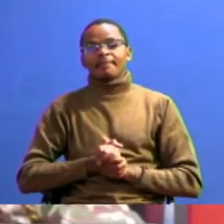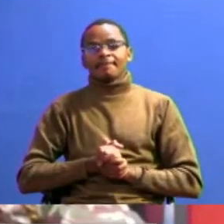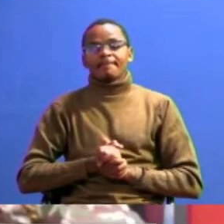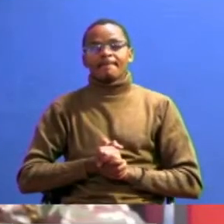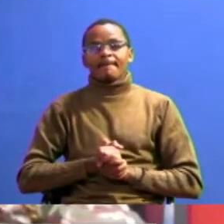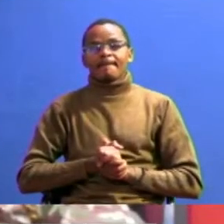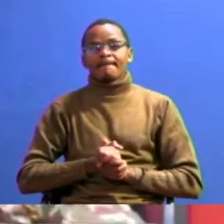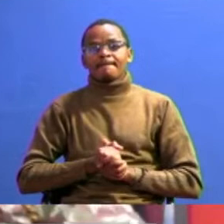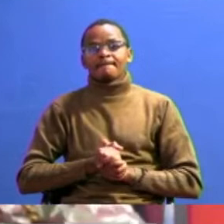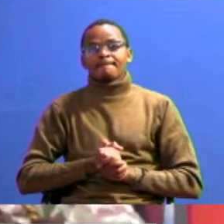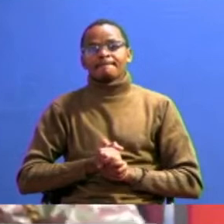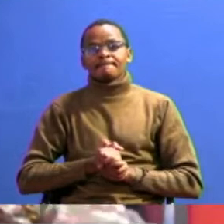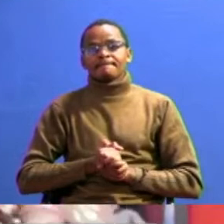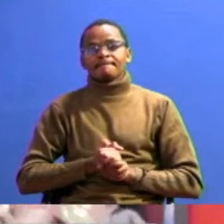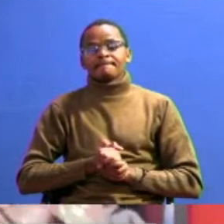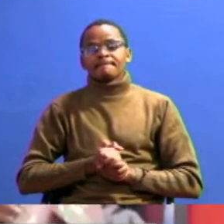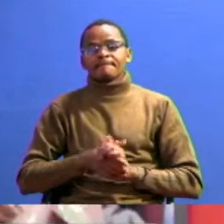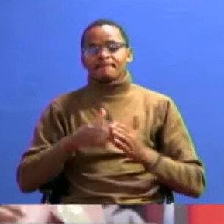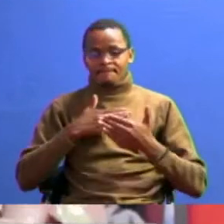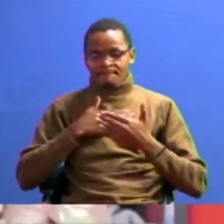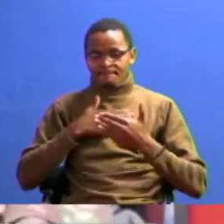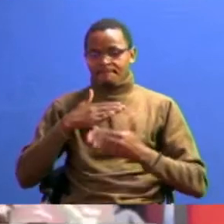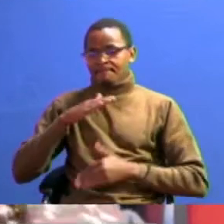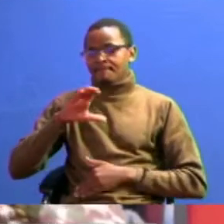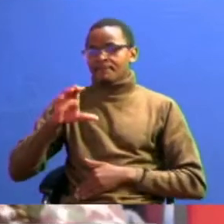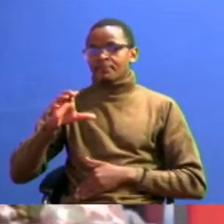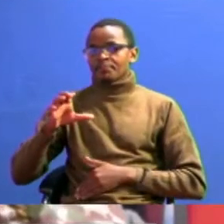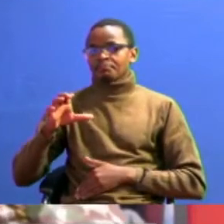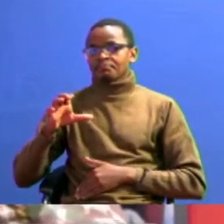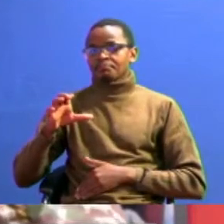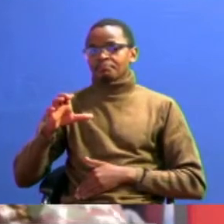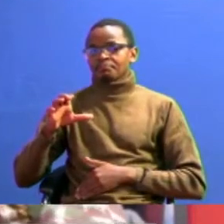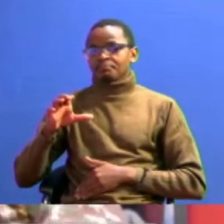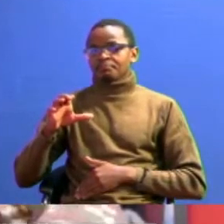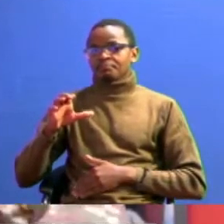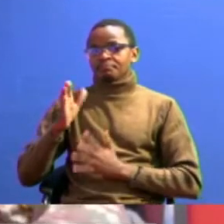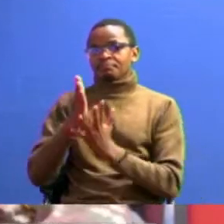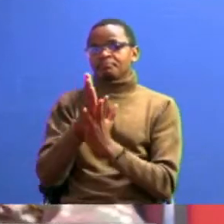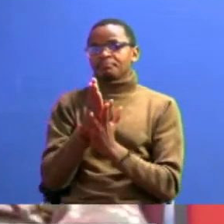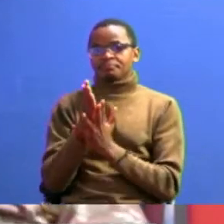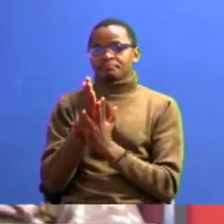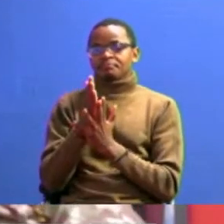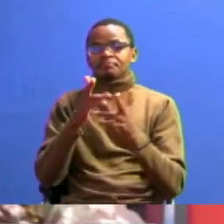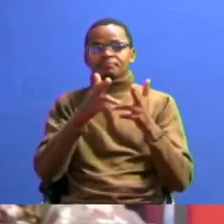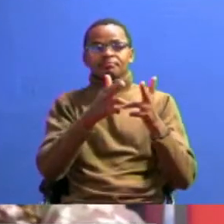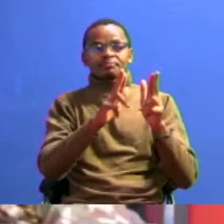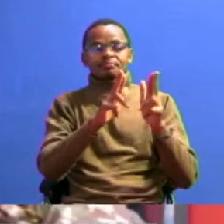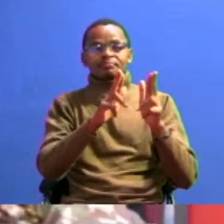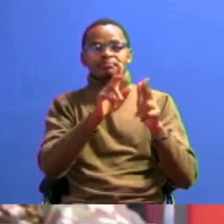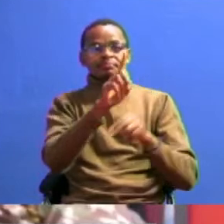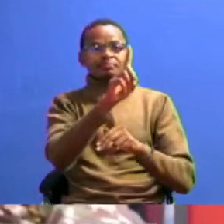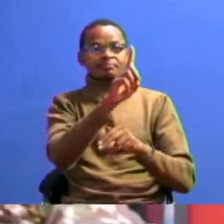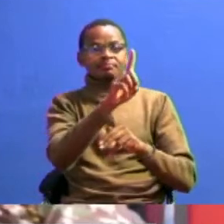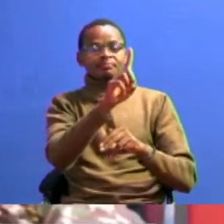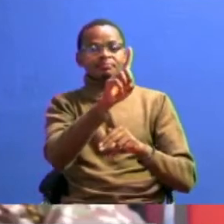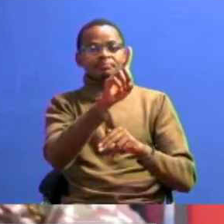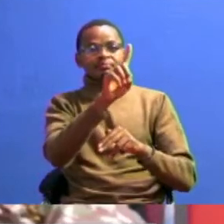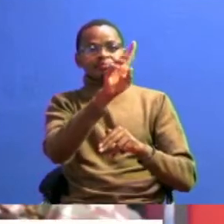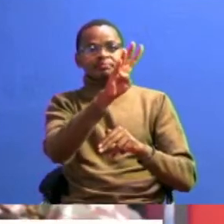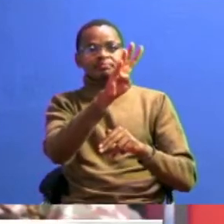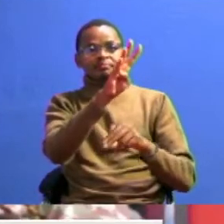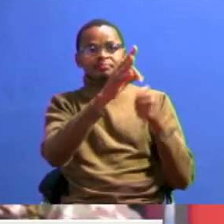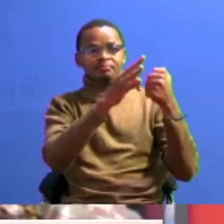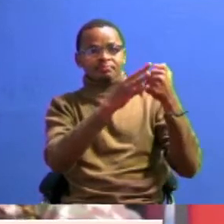Katika Samburu County, kati ya bunduki 148